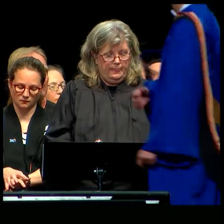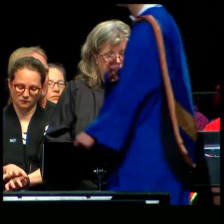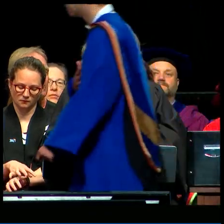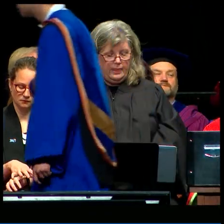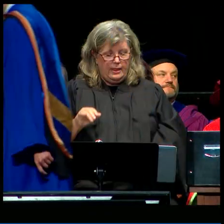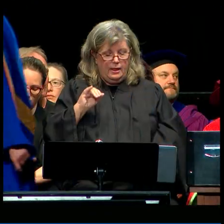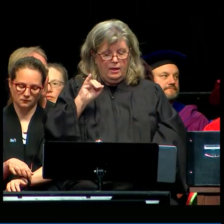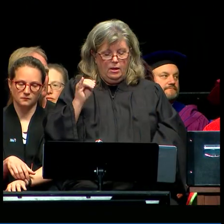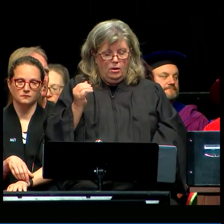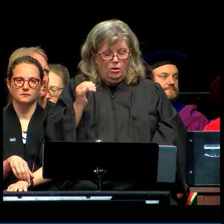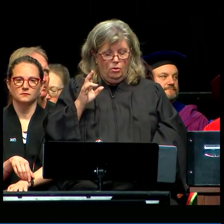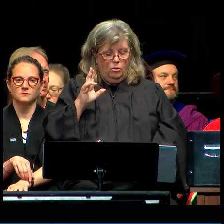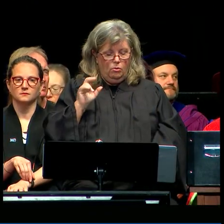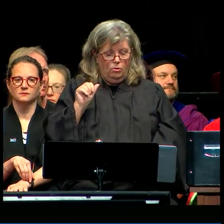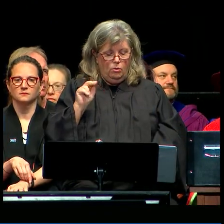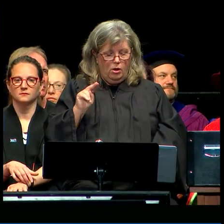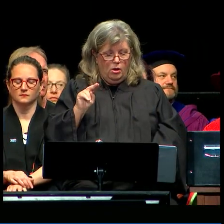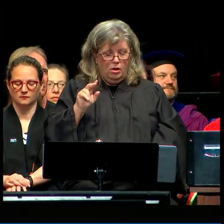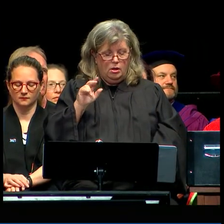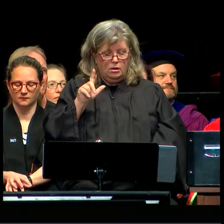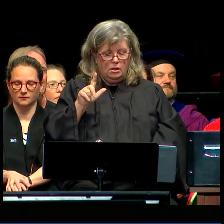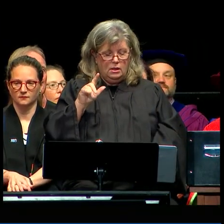Huan Liao, with distinction.